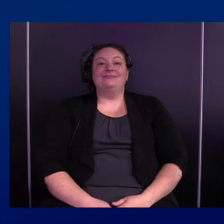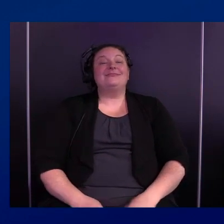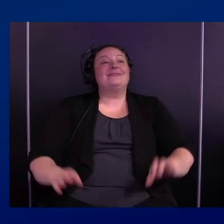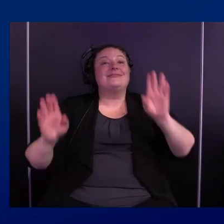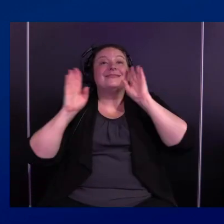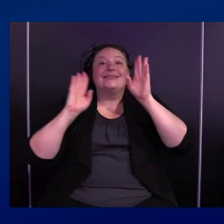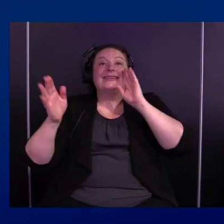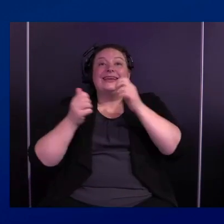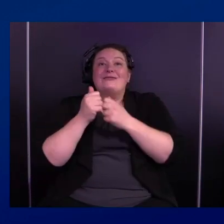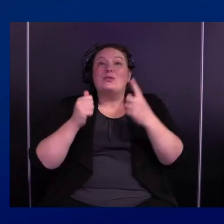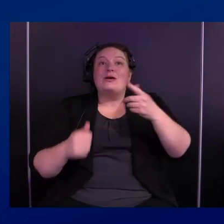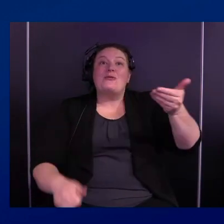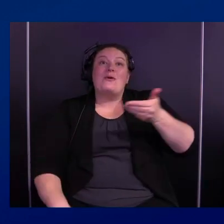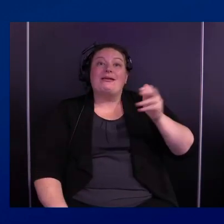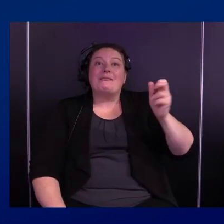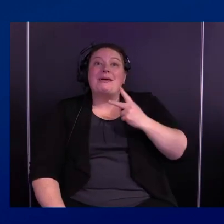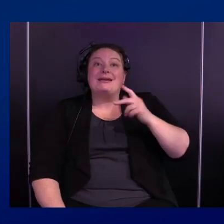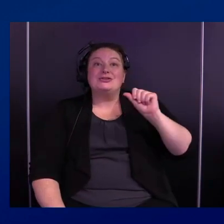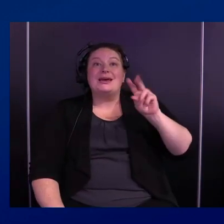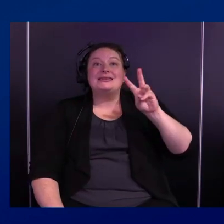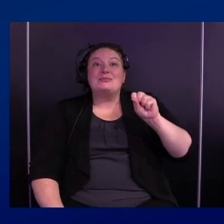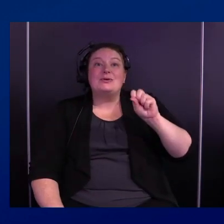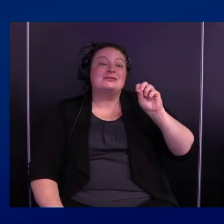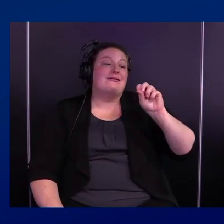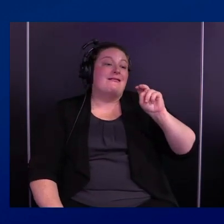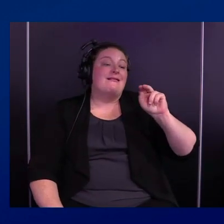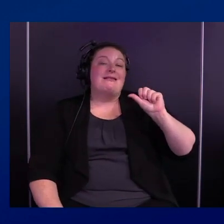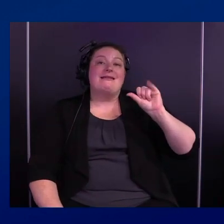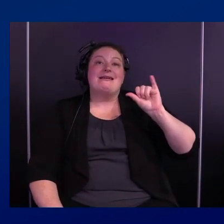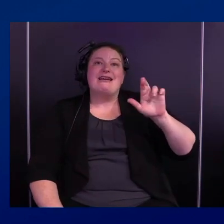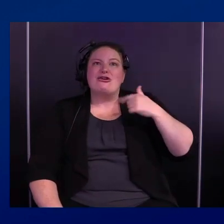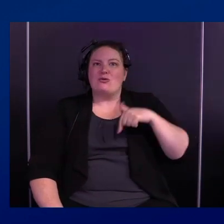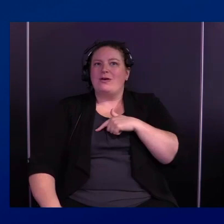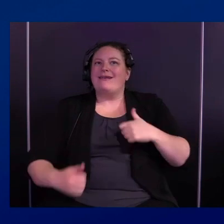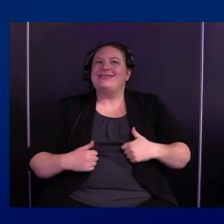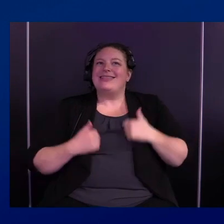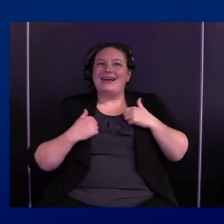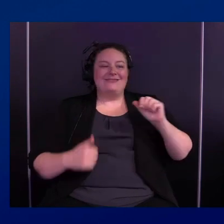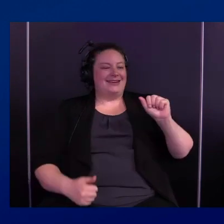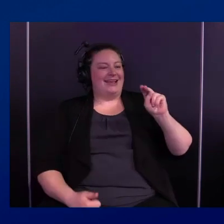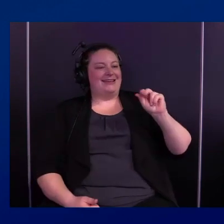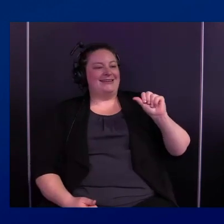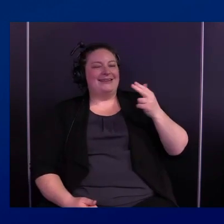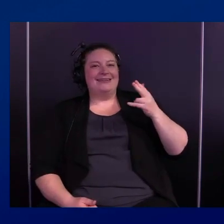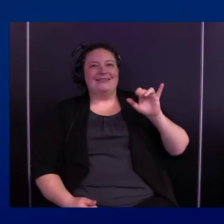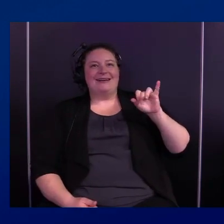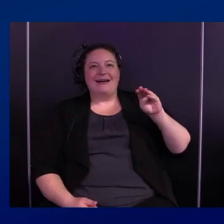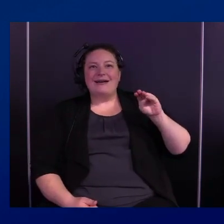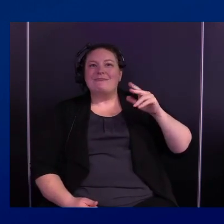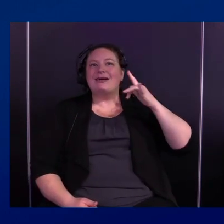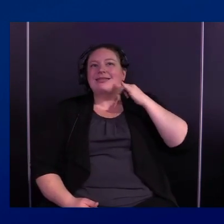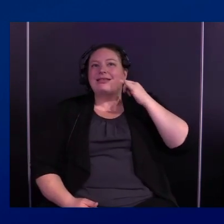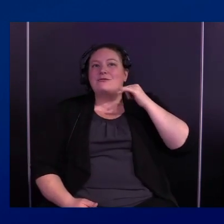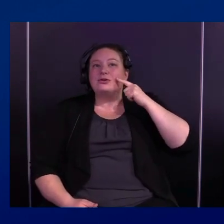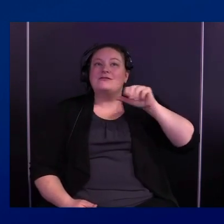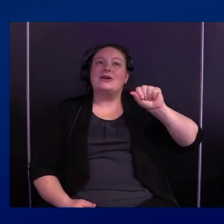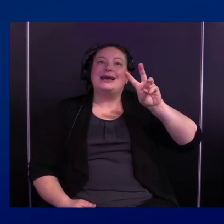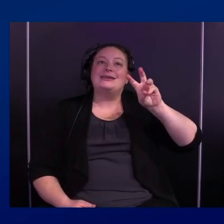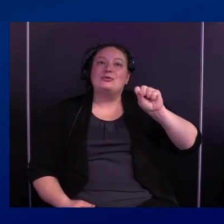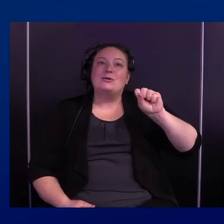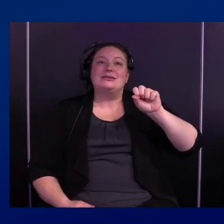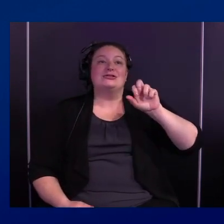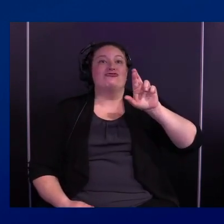Hey everyone, welcome back to AWS On Air. We are live in Anaheim, California for AWS